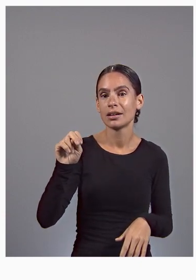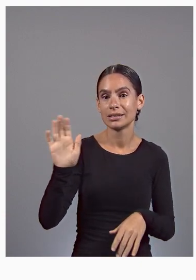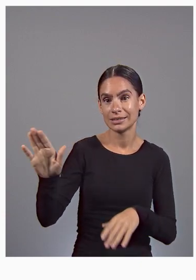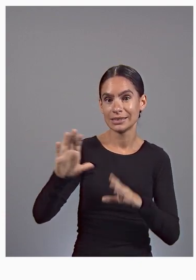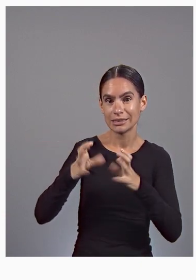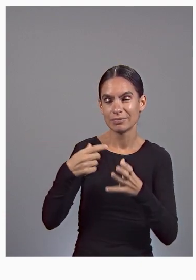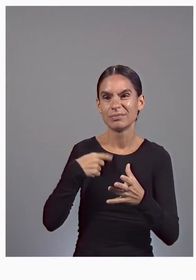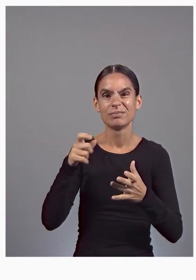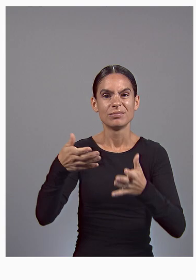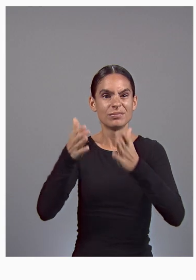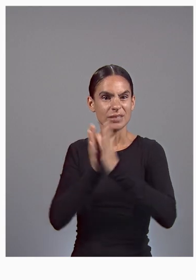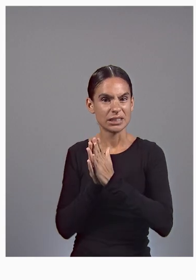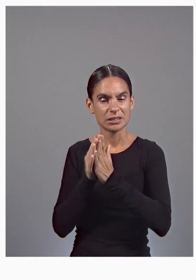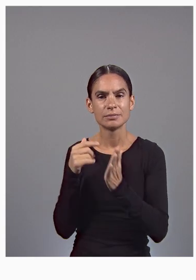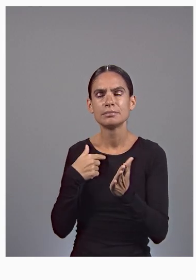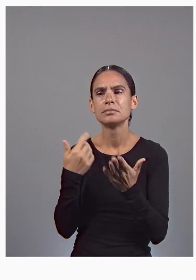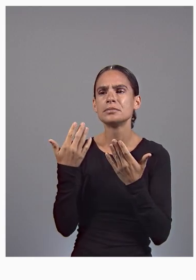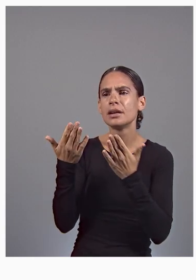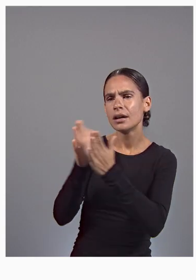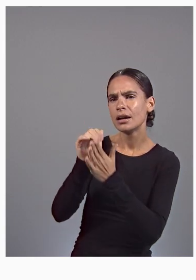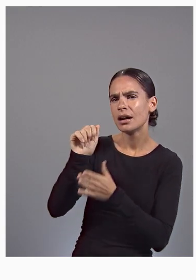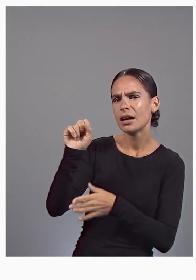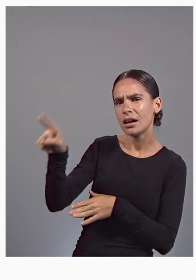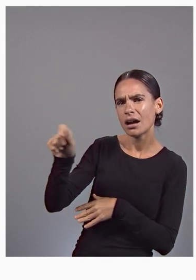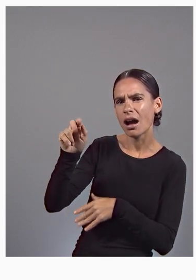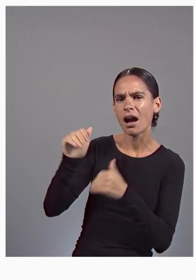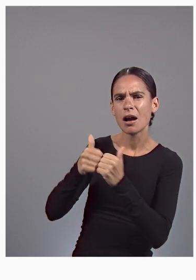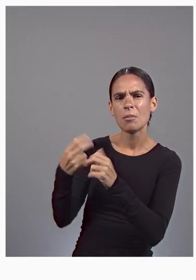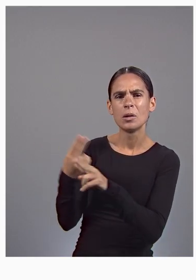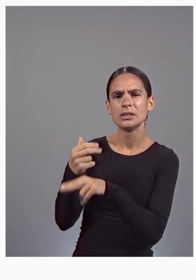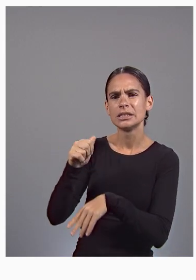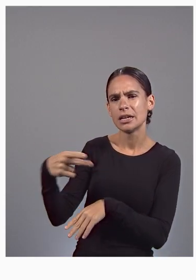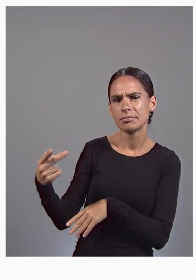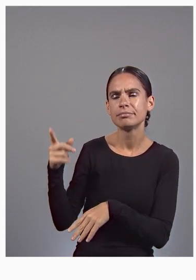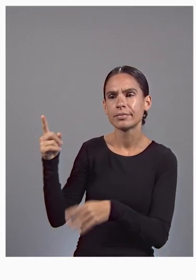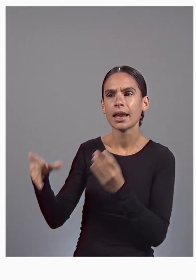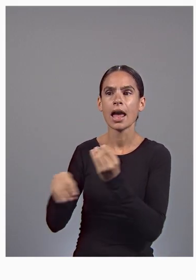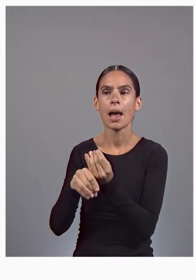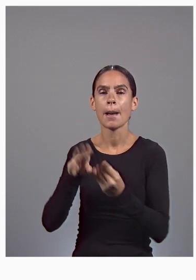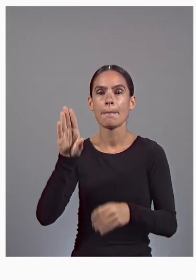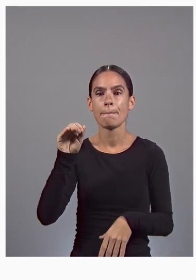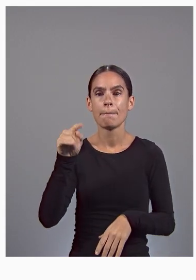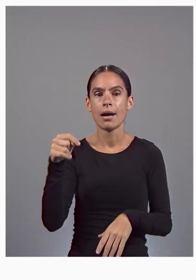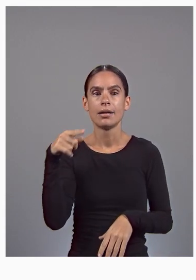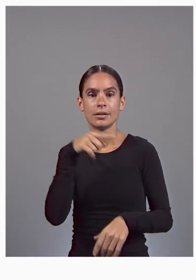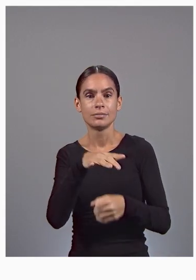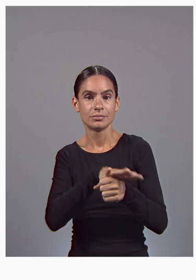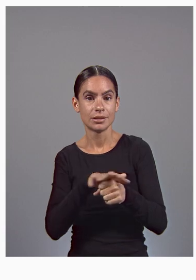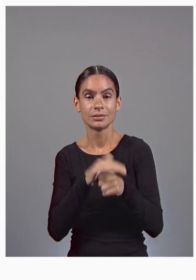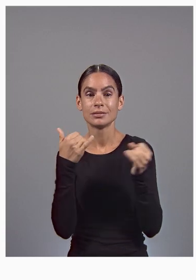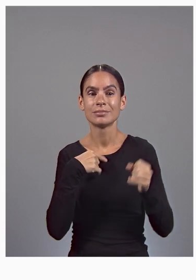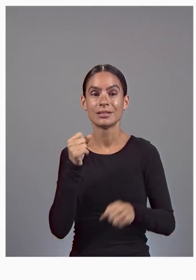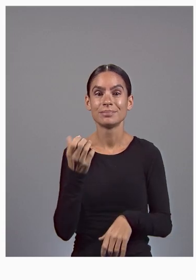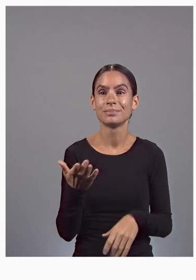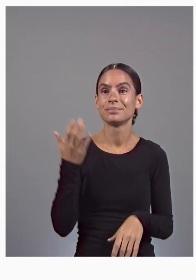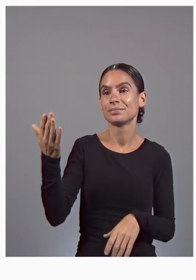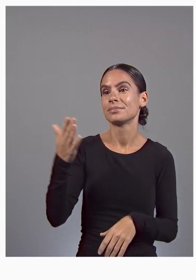app. She's added the bot to the space, and now I can quickly submit my reimbursement request.